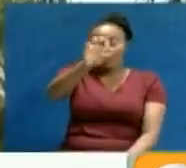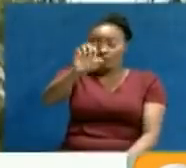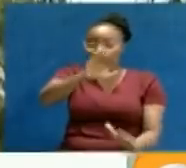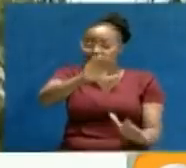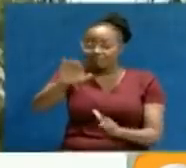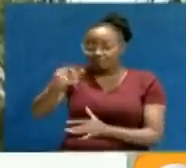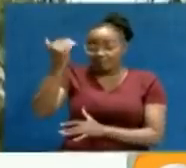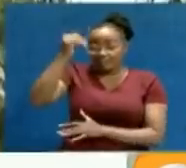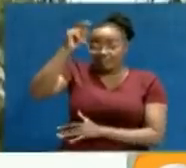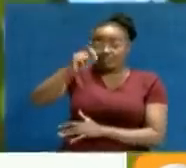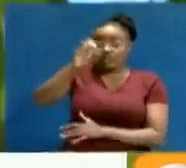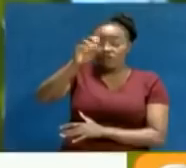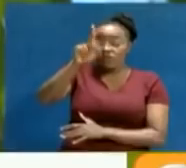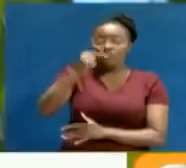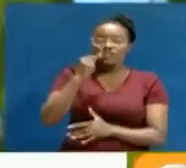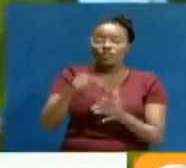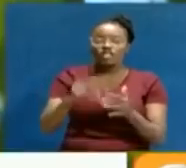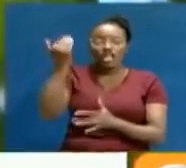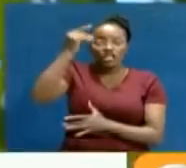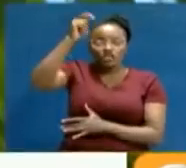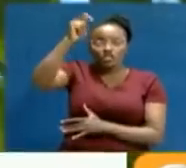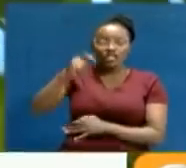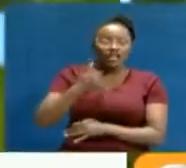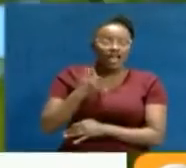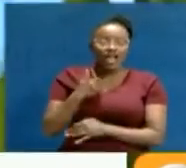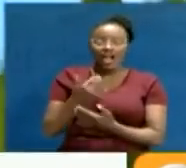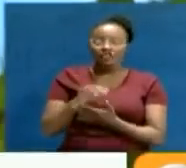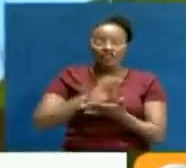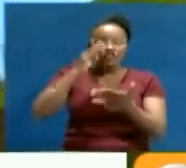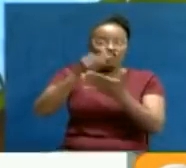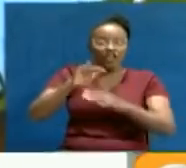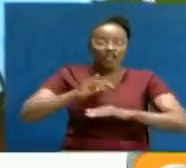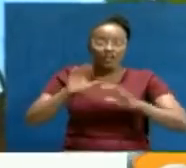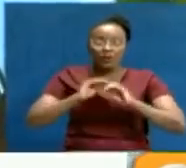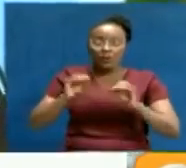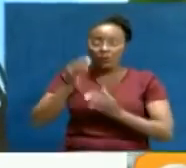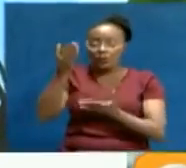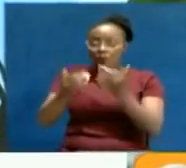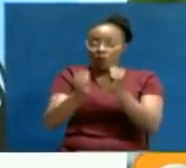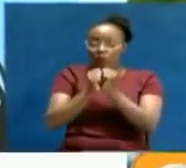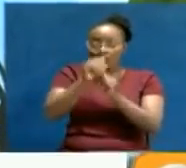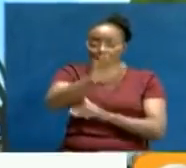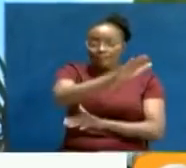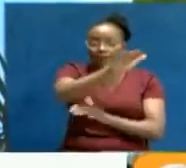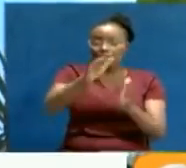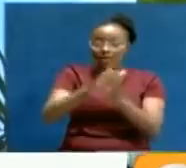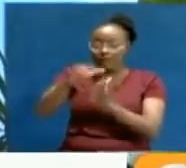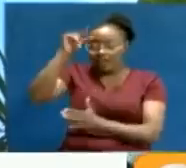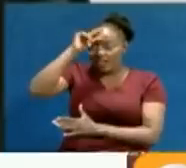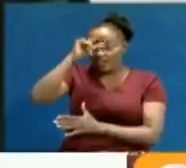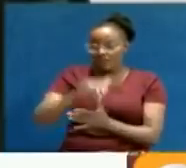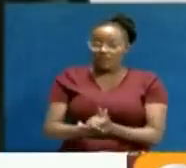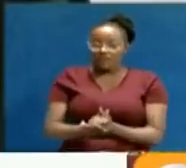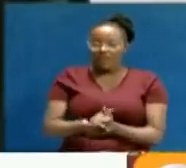Justice Ouko, however, submitted that the judiciary was grossly underfunded compared to the executive and parliament. Parliament